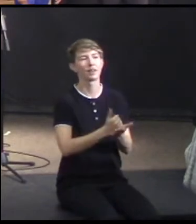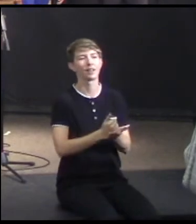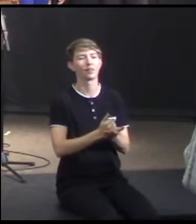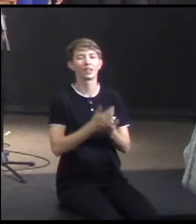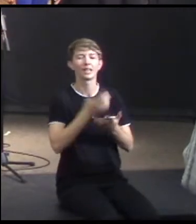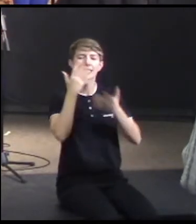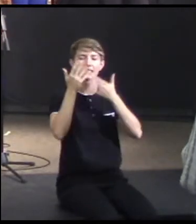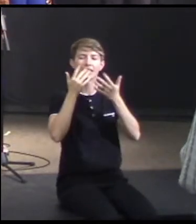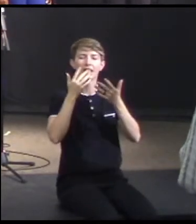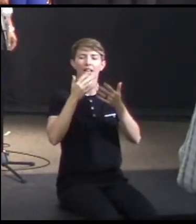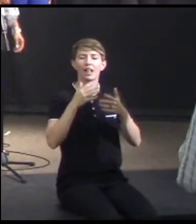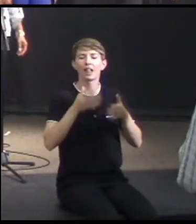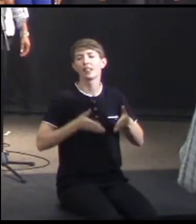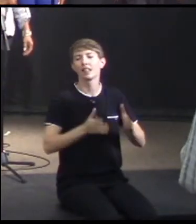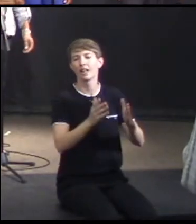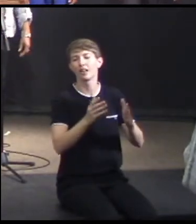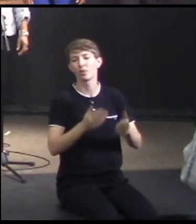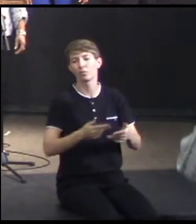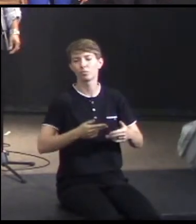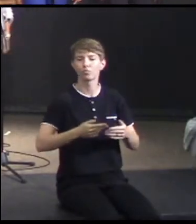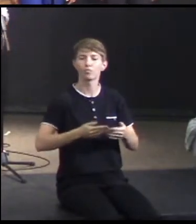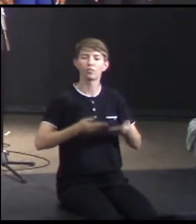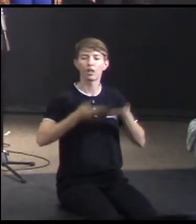Let it rise.